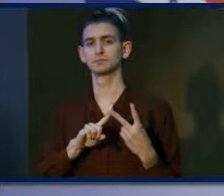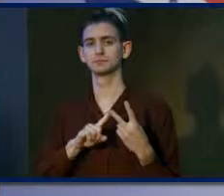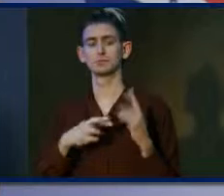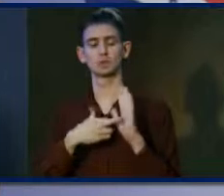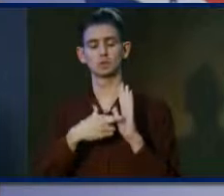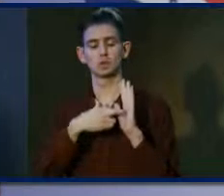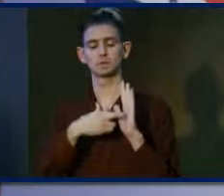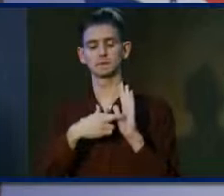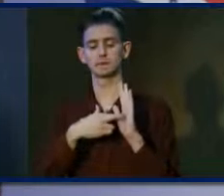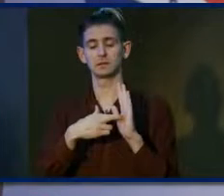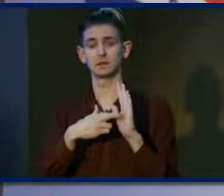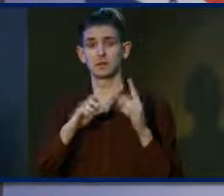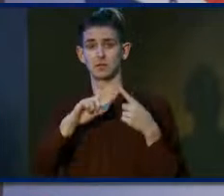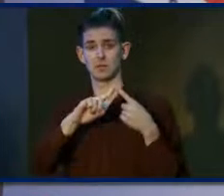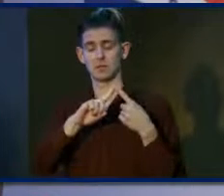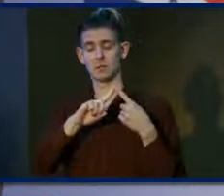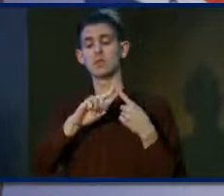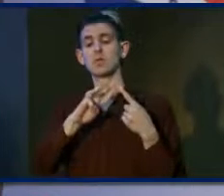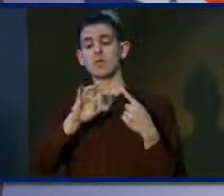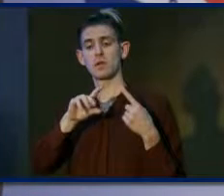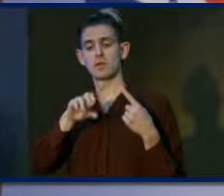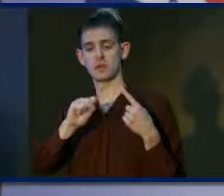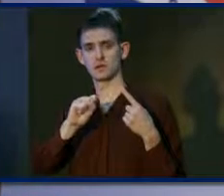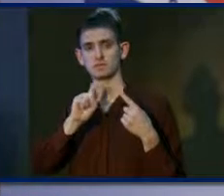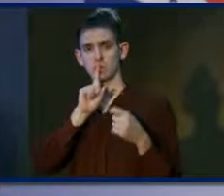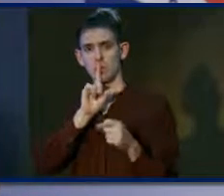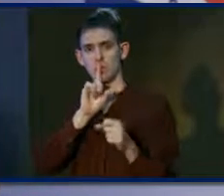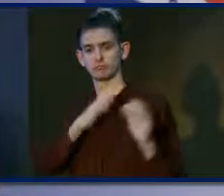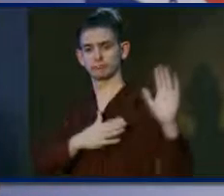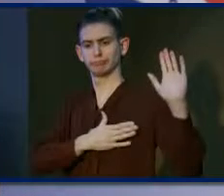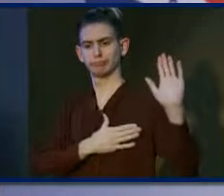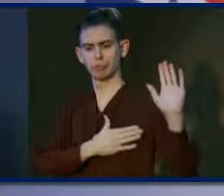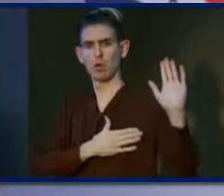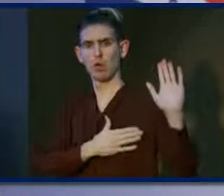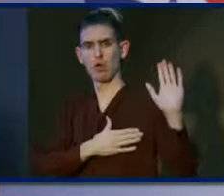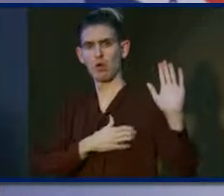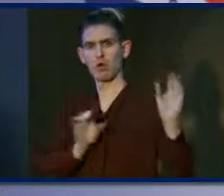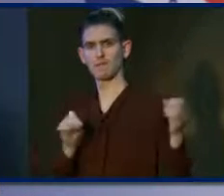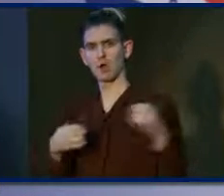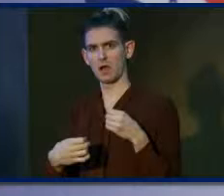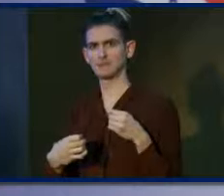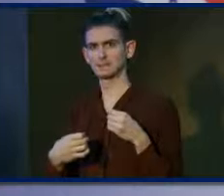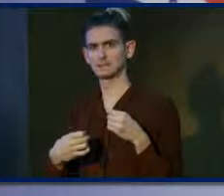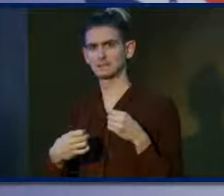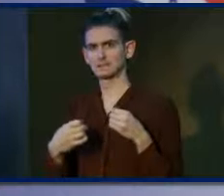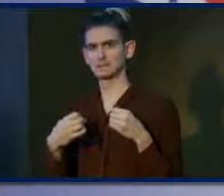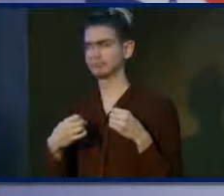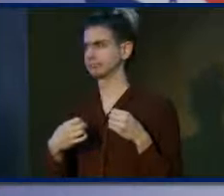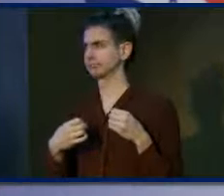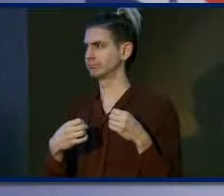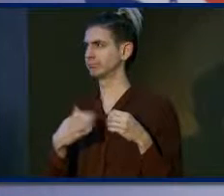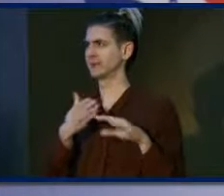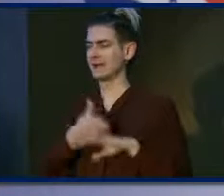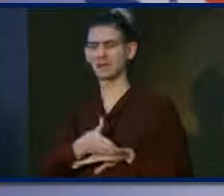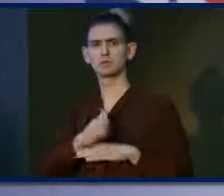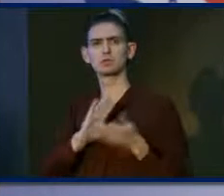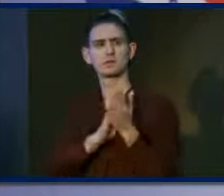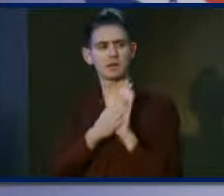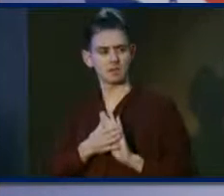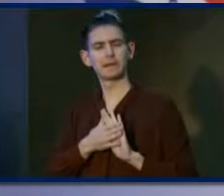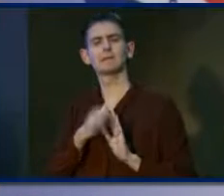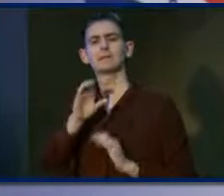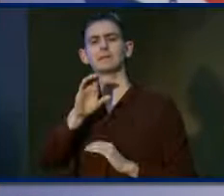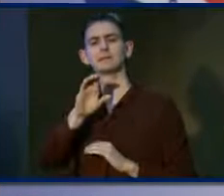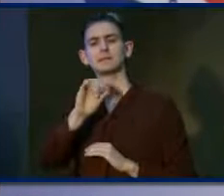Representative Williams took the oath of office after the passing of the great civil rights leader, activist John